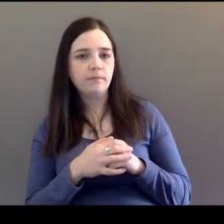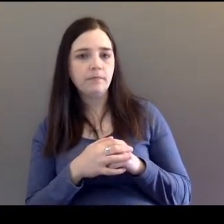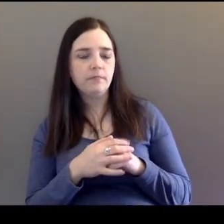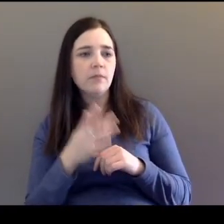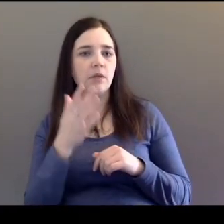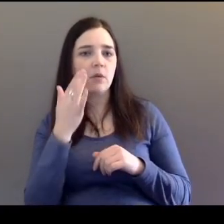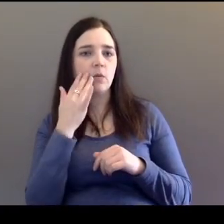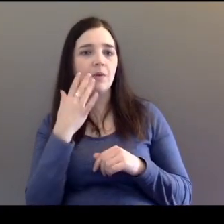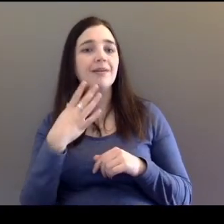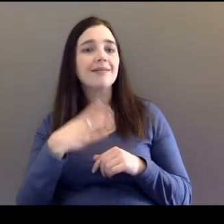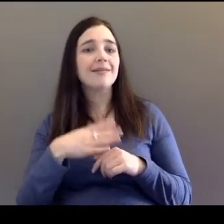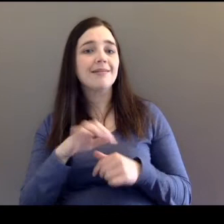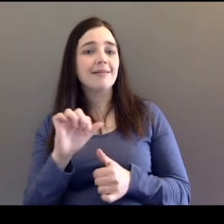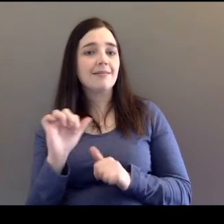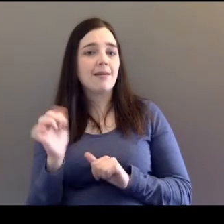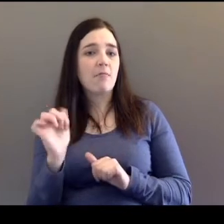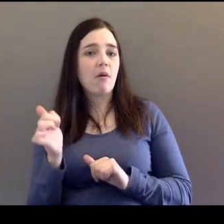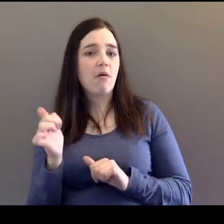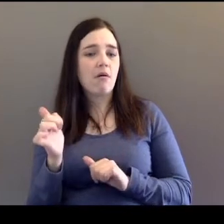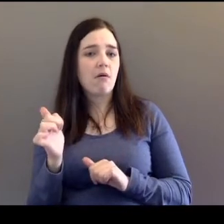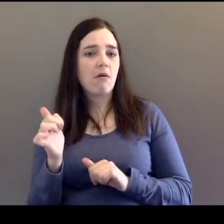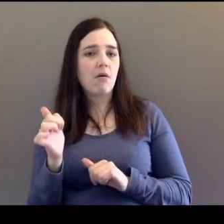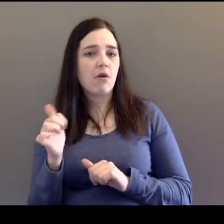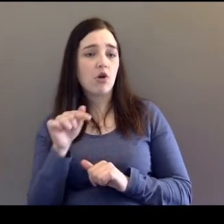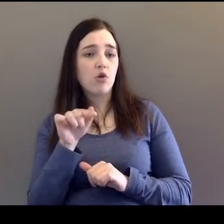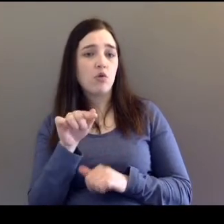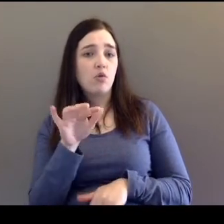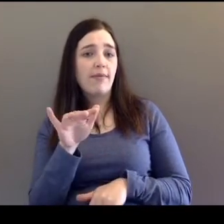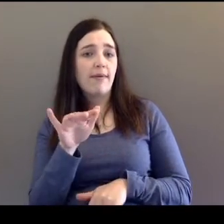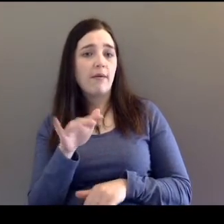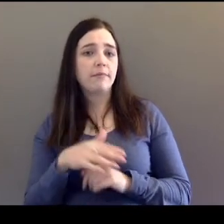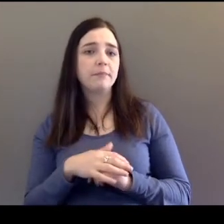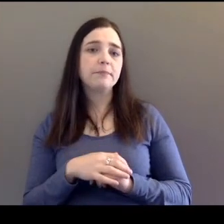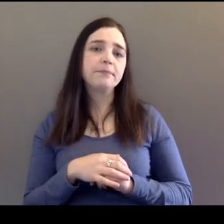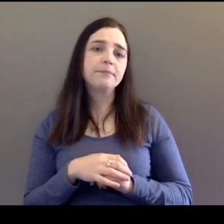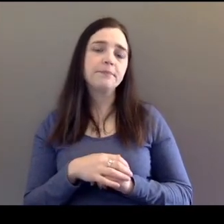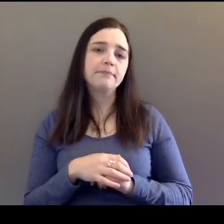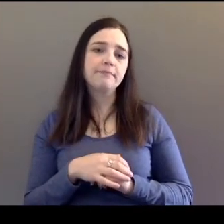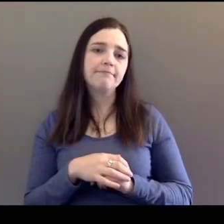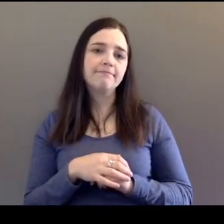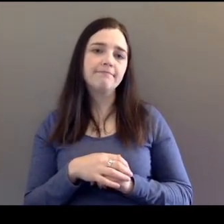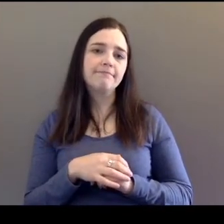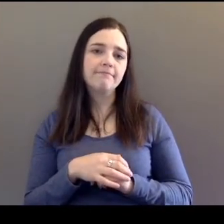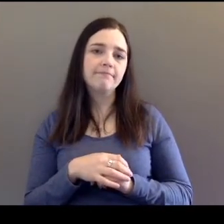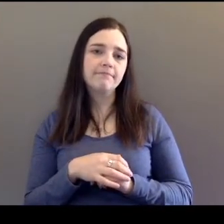when I needed a neighbor, were you there?